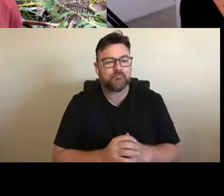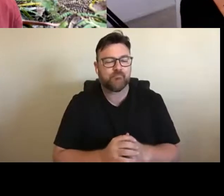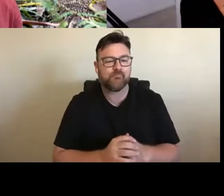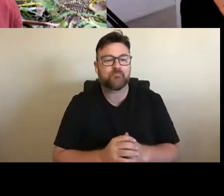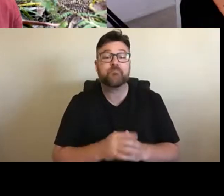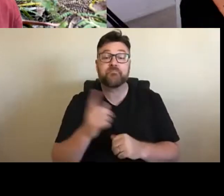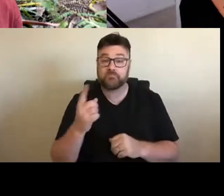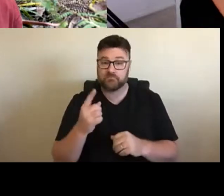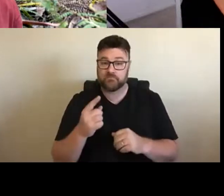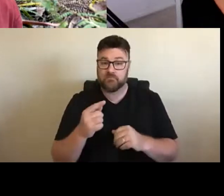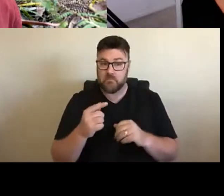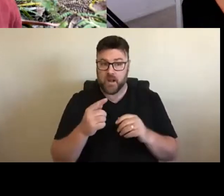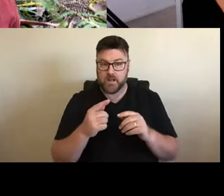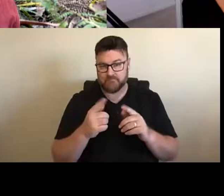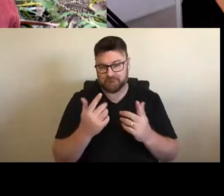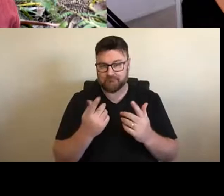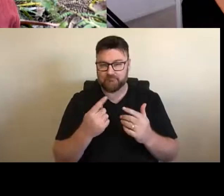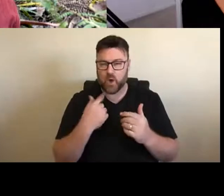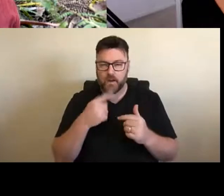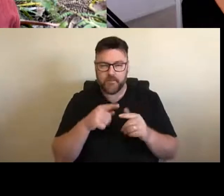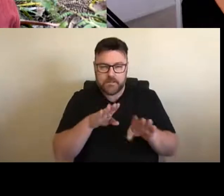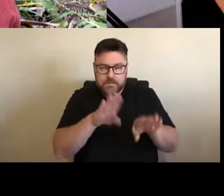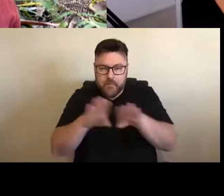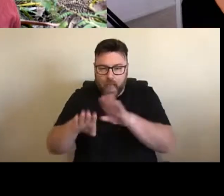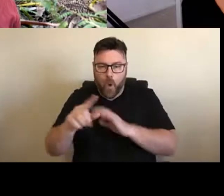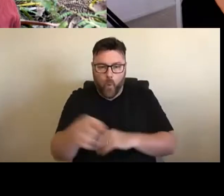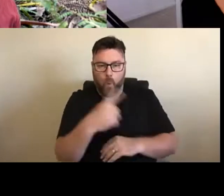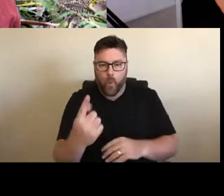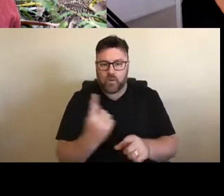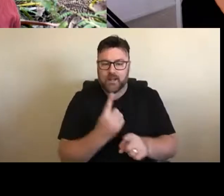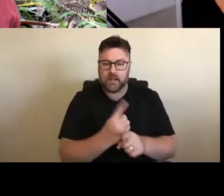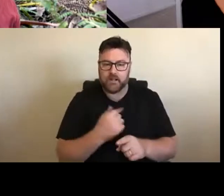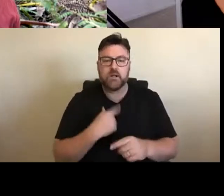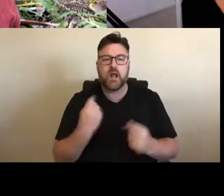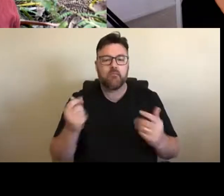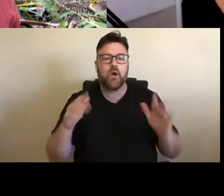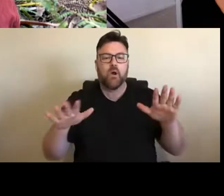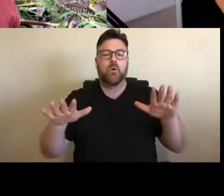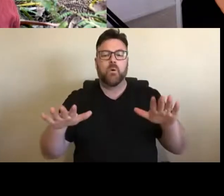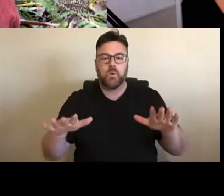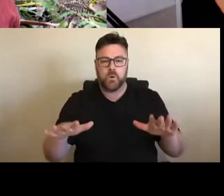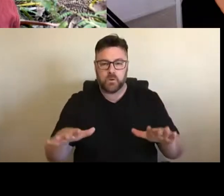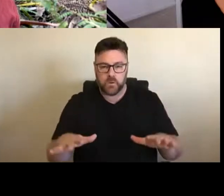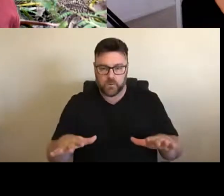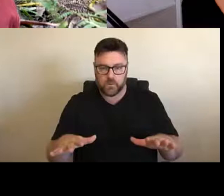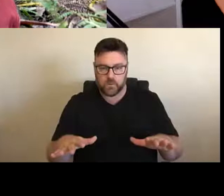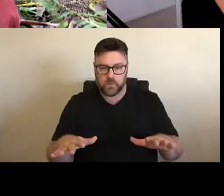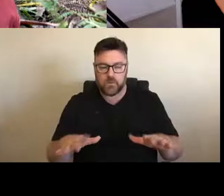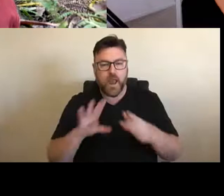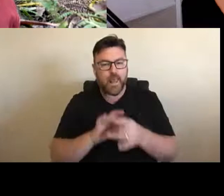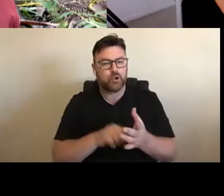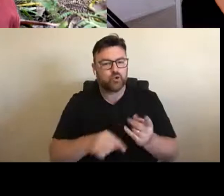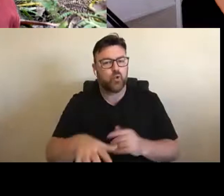across all of the things that you've said today is an equation with slowing down with place and a